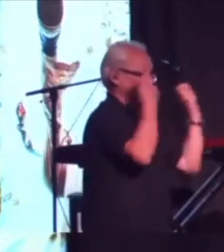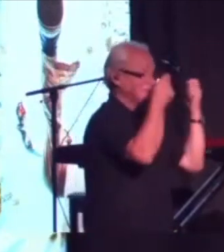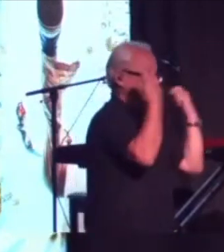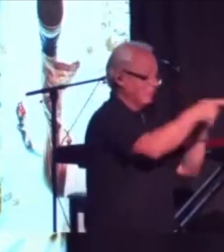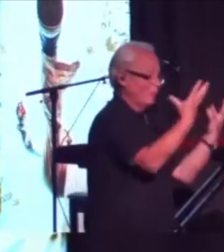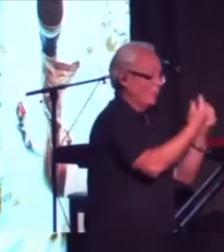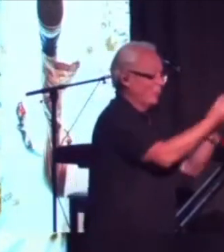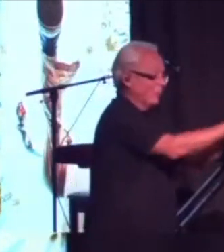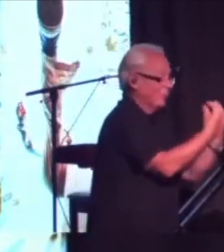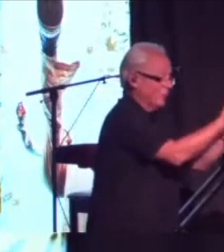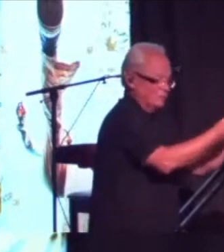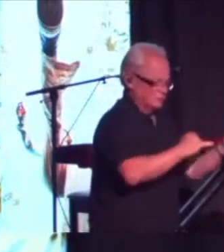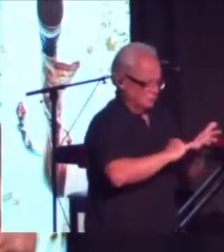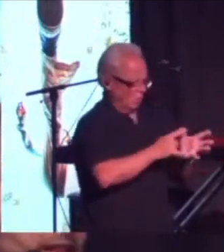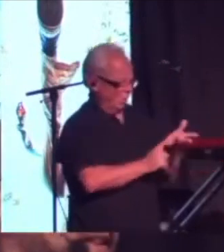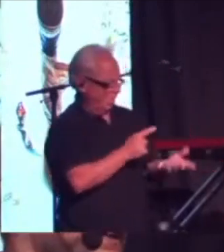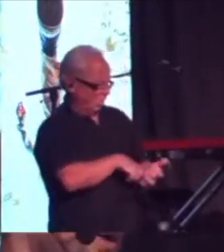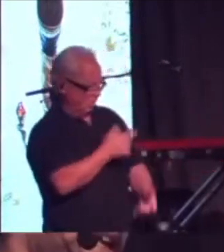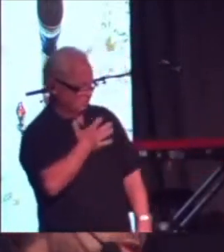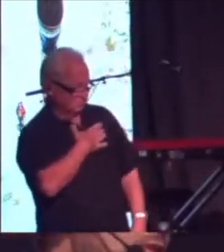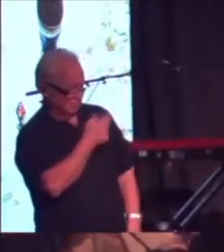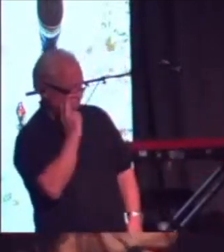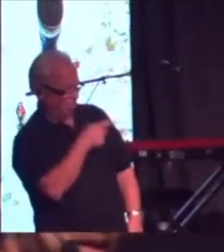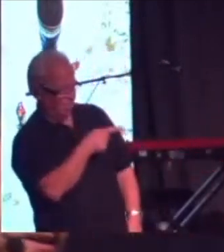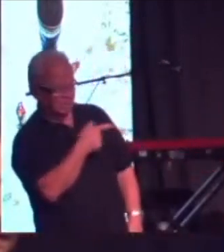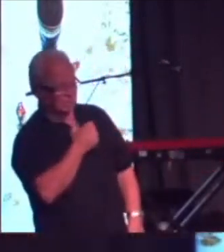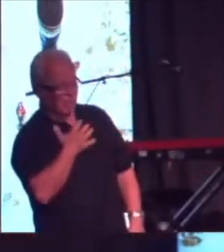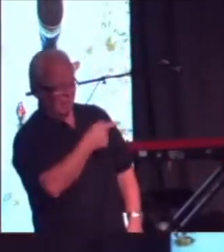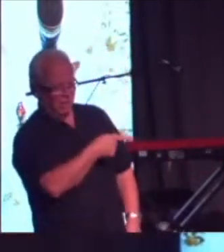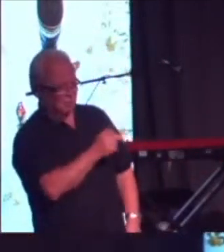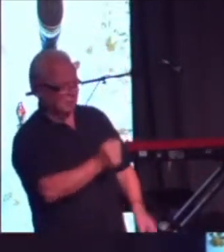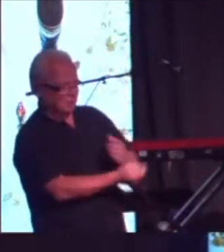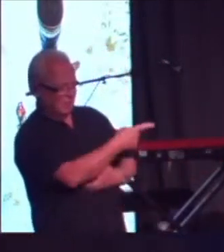And the Bible says that Saul loved David greatly while he was his armor bearer.